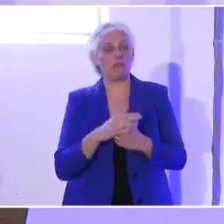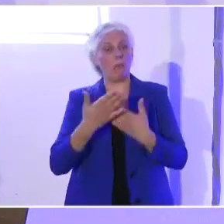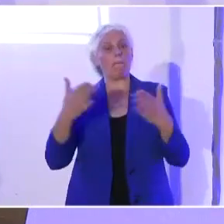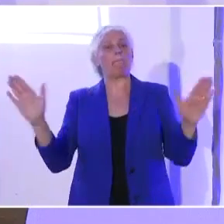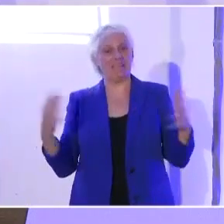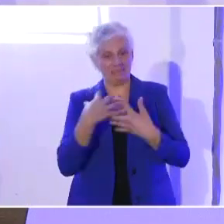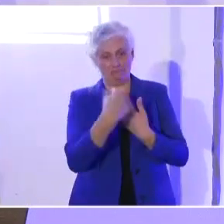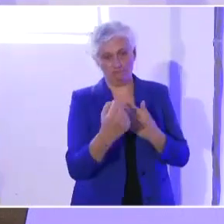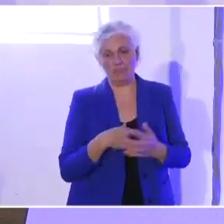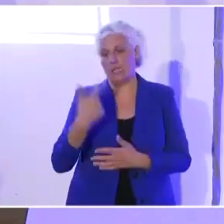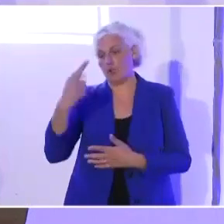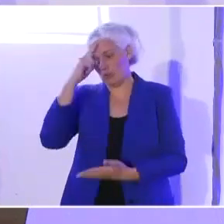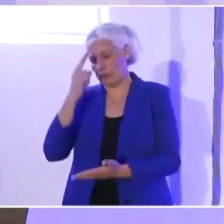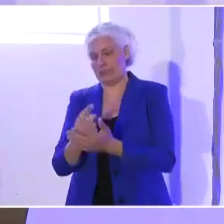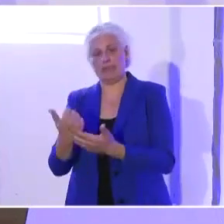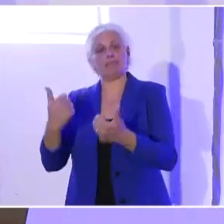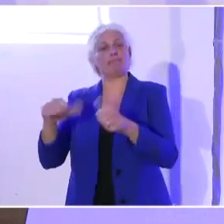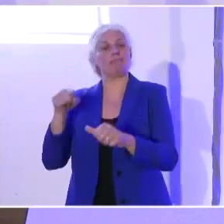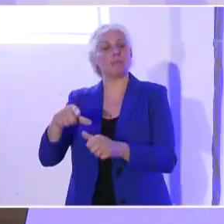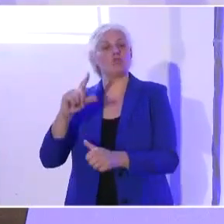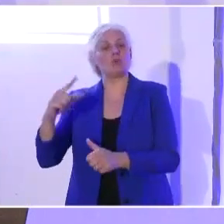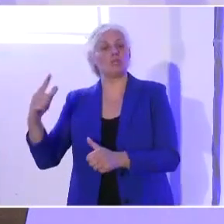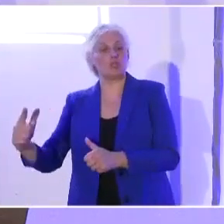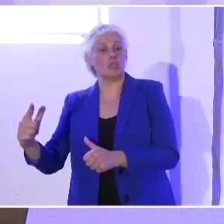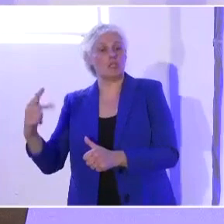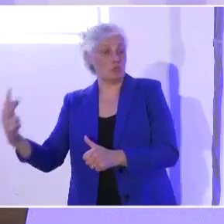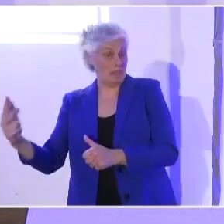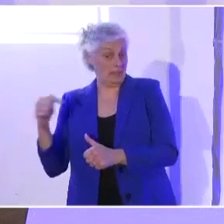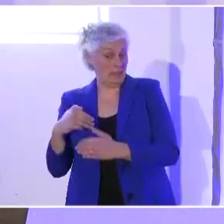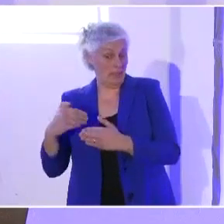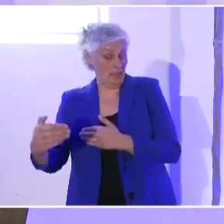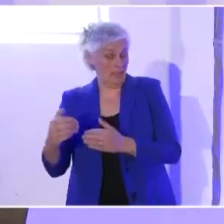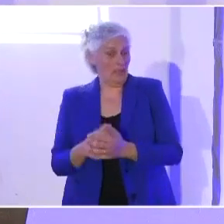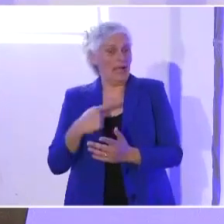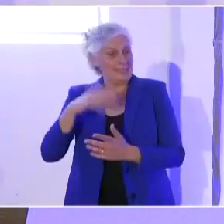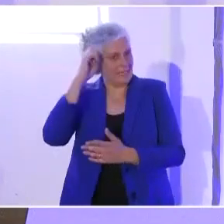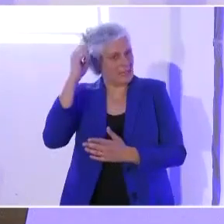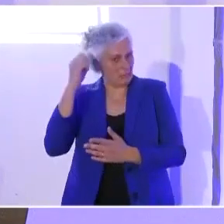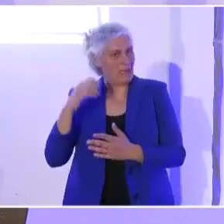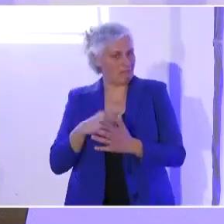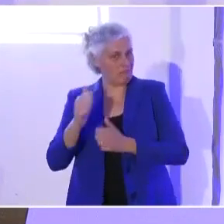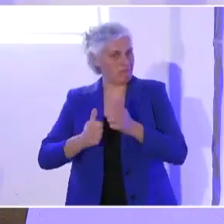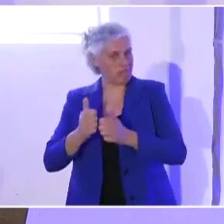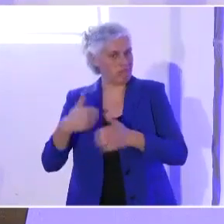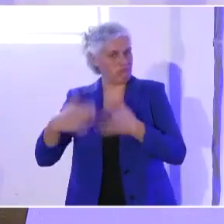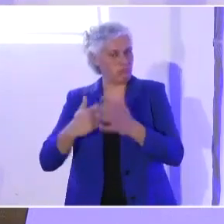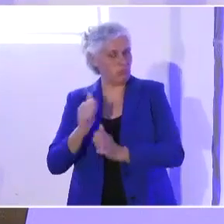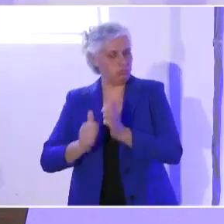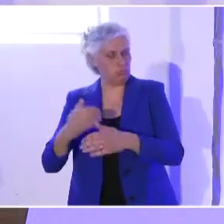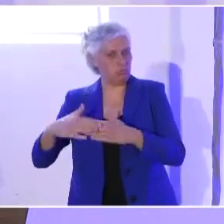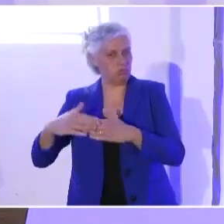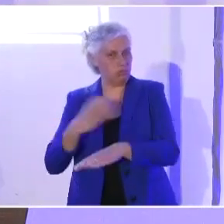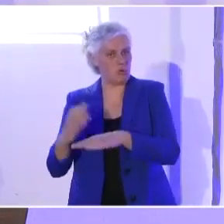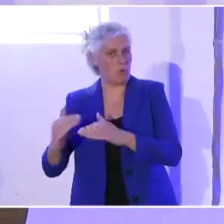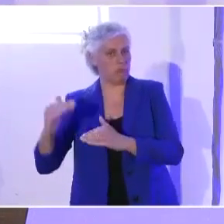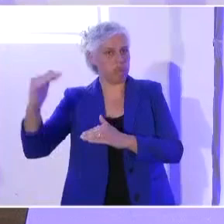we've seen 2 decisions issued so far in 2023, and we do expect that level of activity to continue into the future.